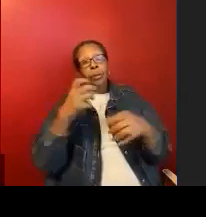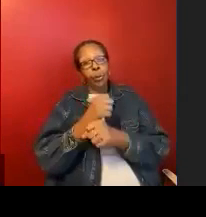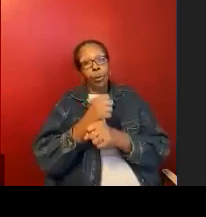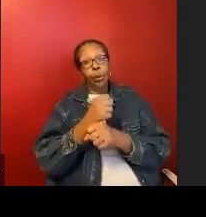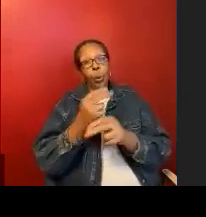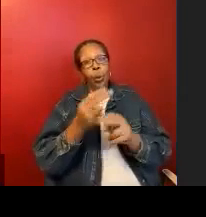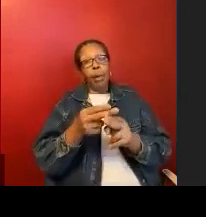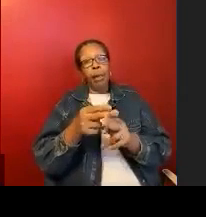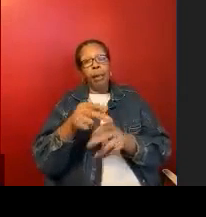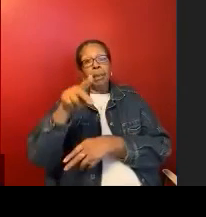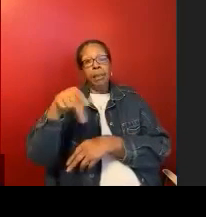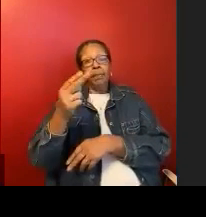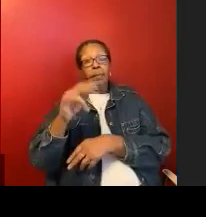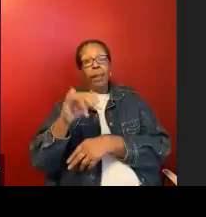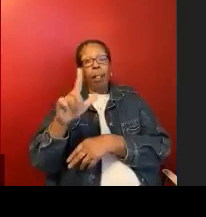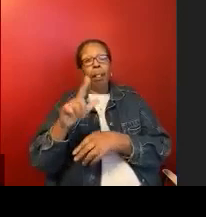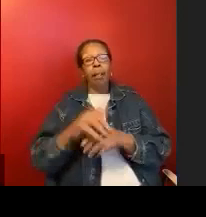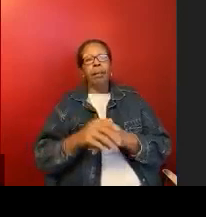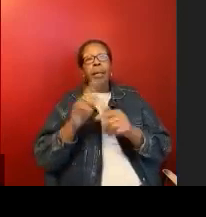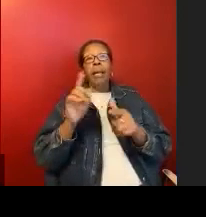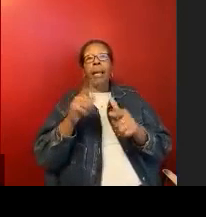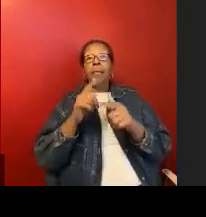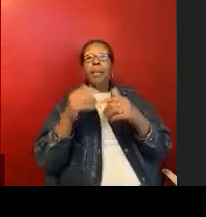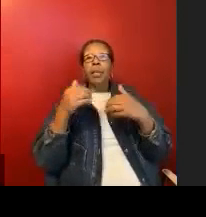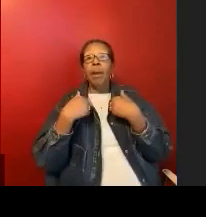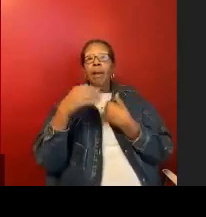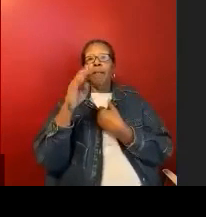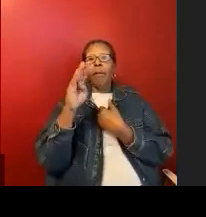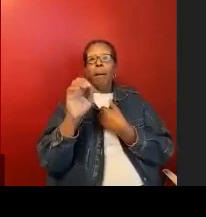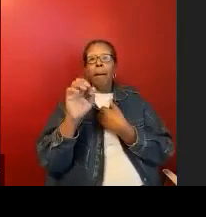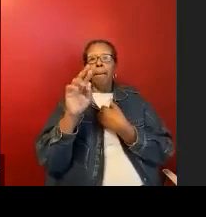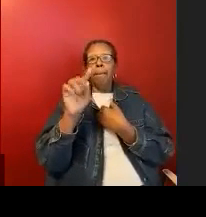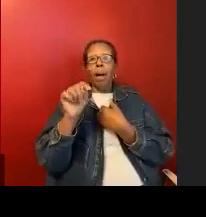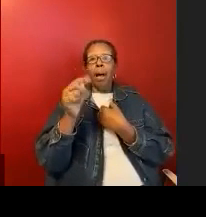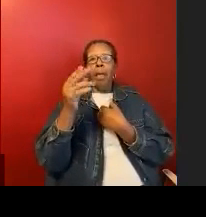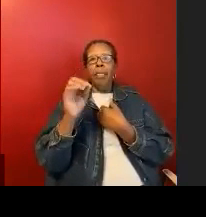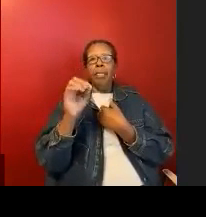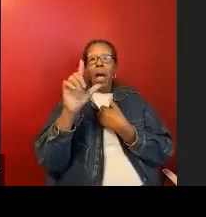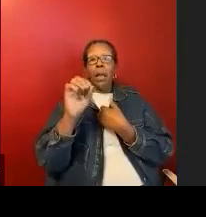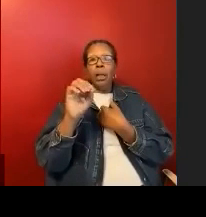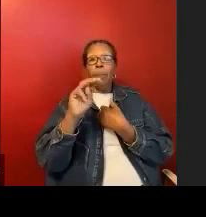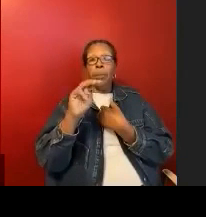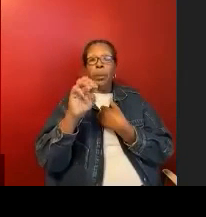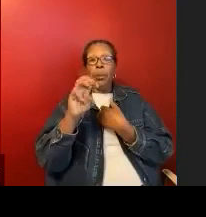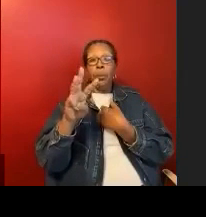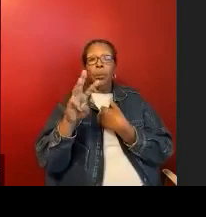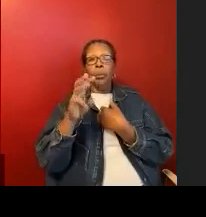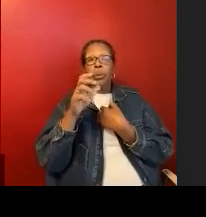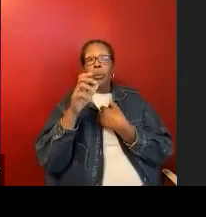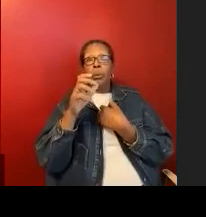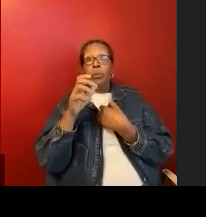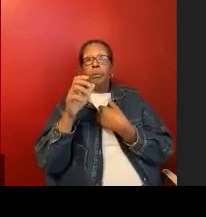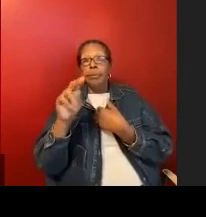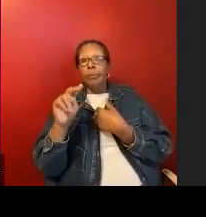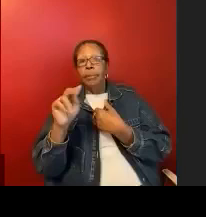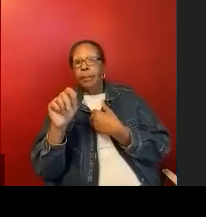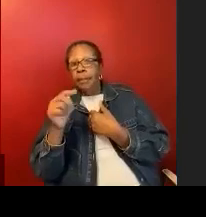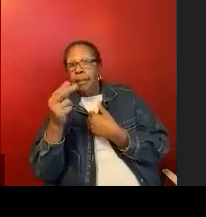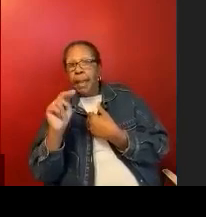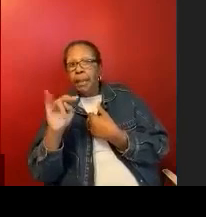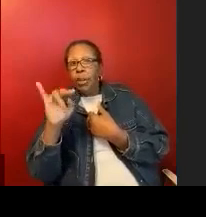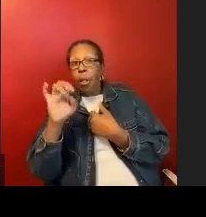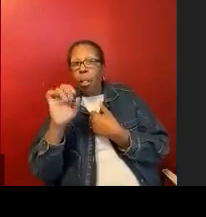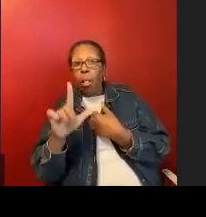whose actual, there's another name that he had, and I think was Nathaniel. Thomas,